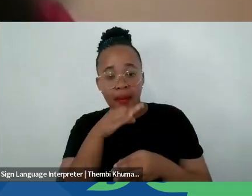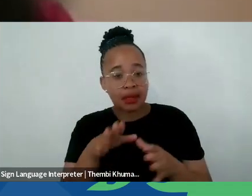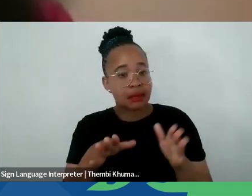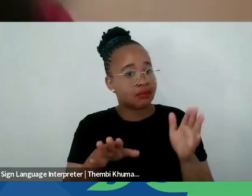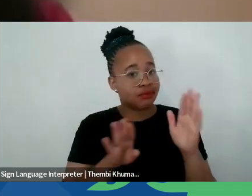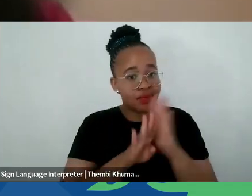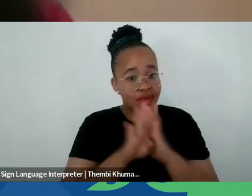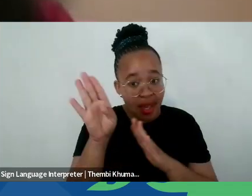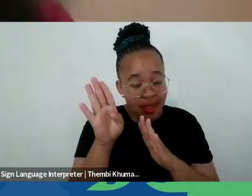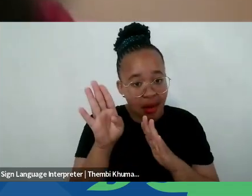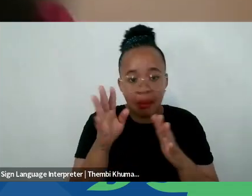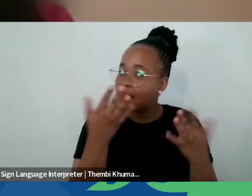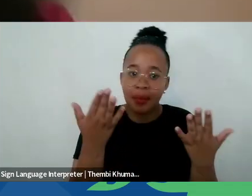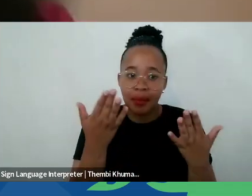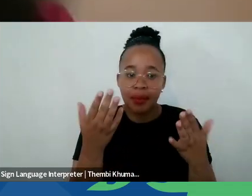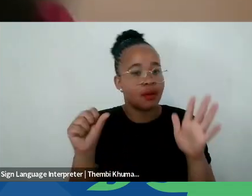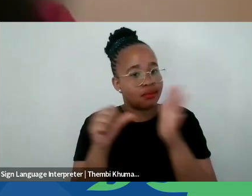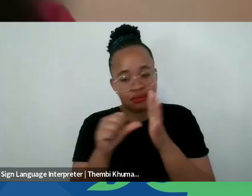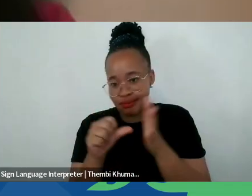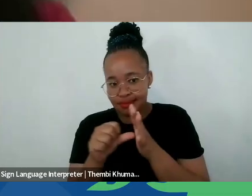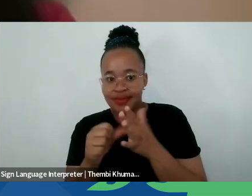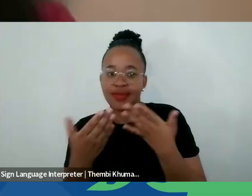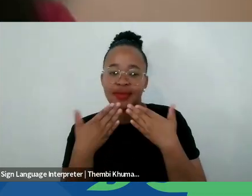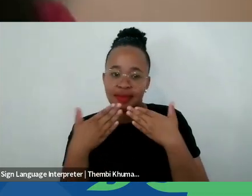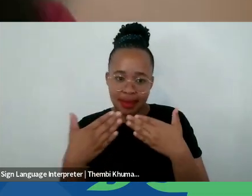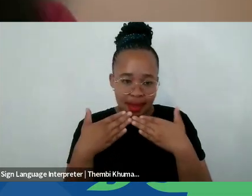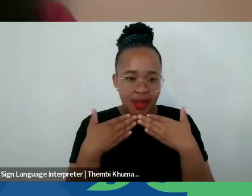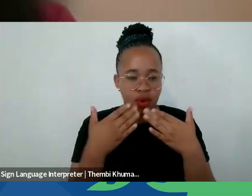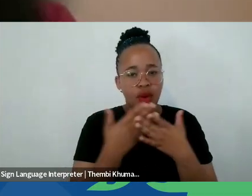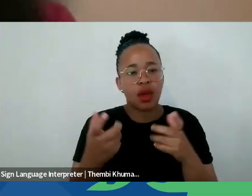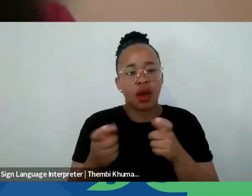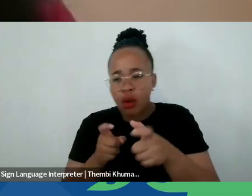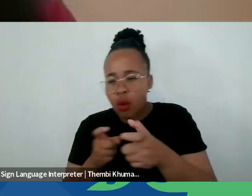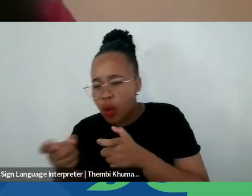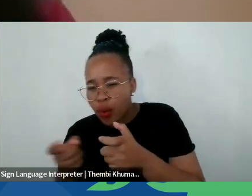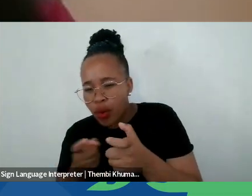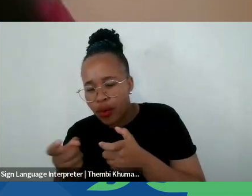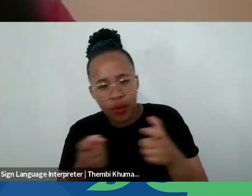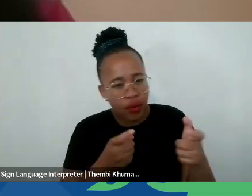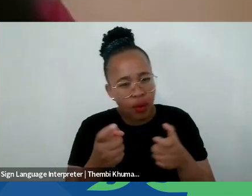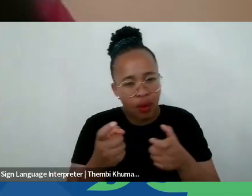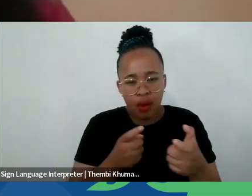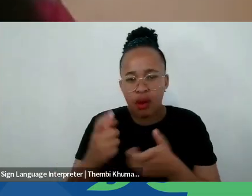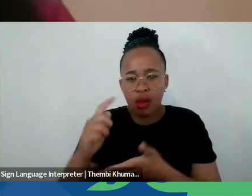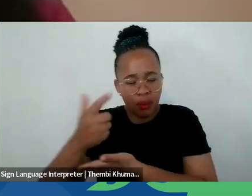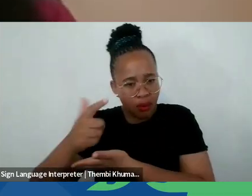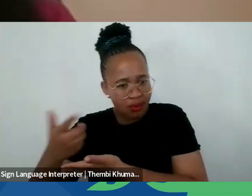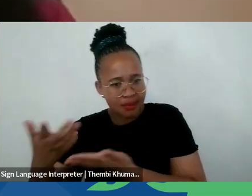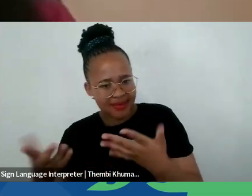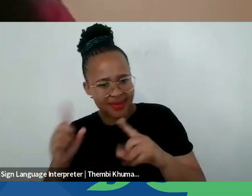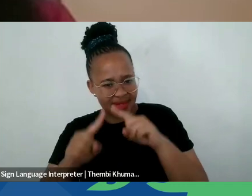possible without Stract Activate, which is the technical team that managed this so well. We also like to express